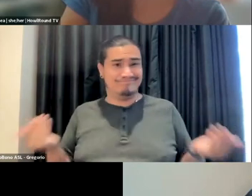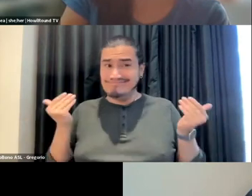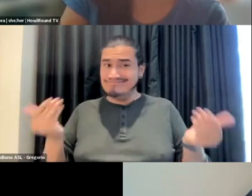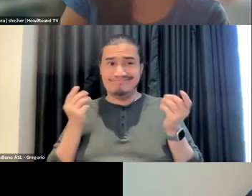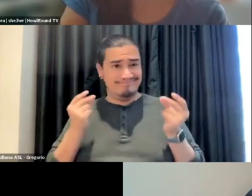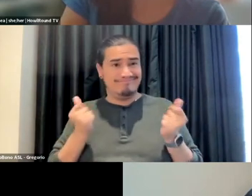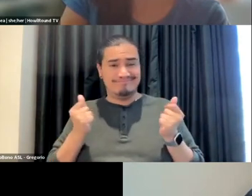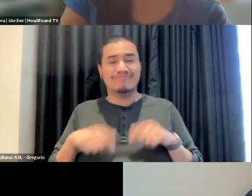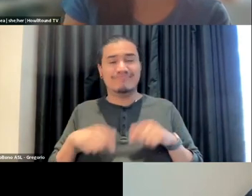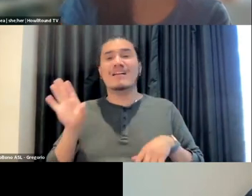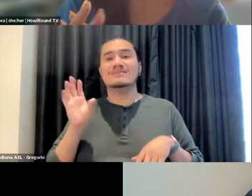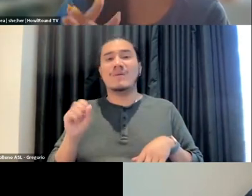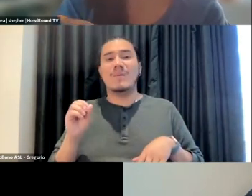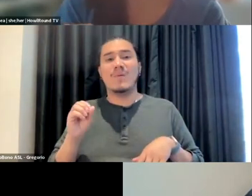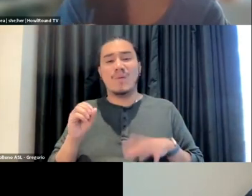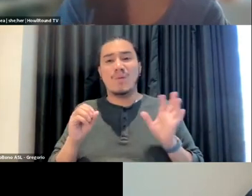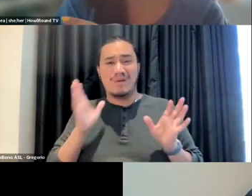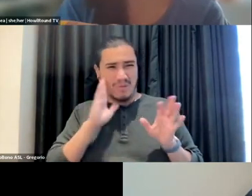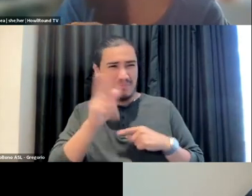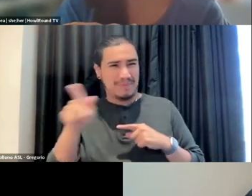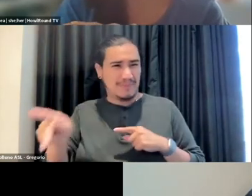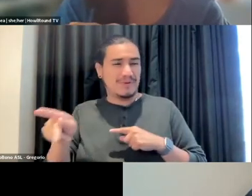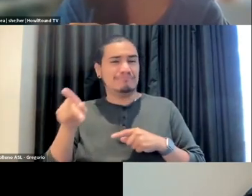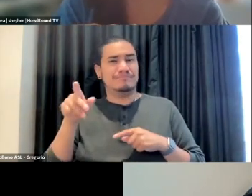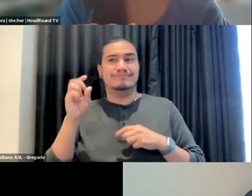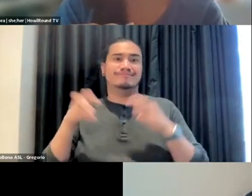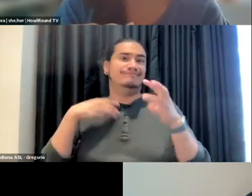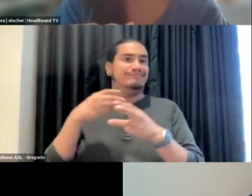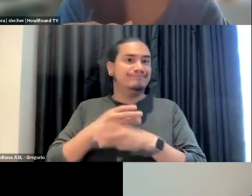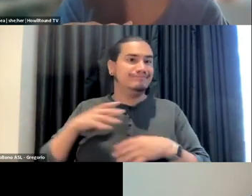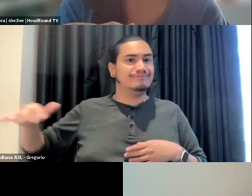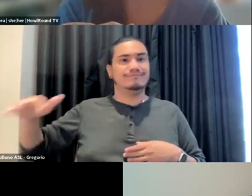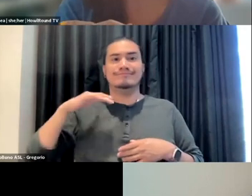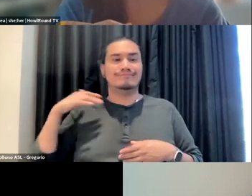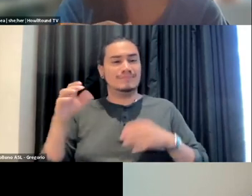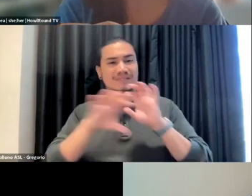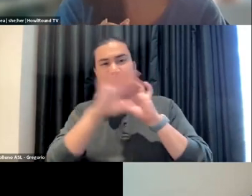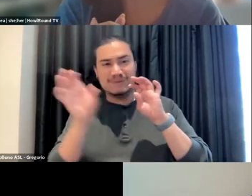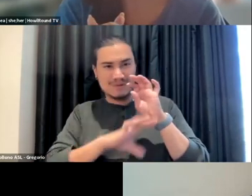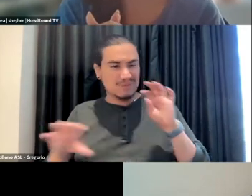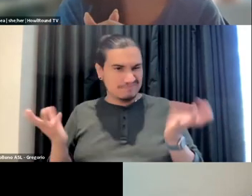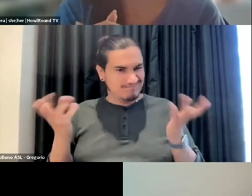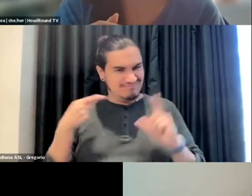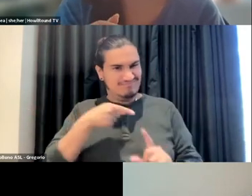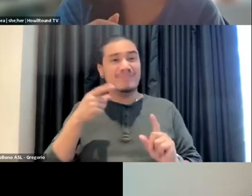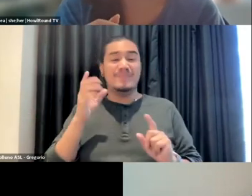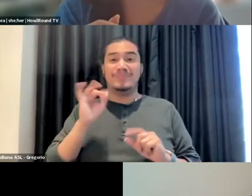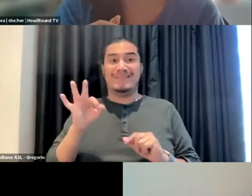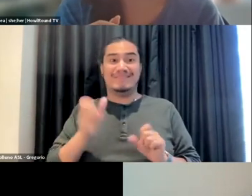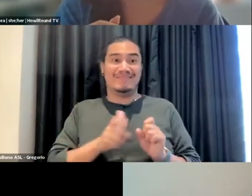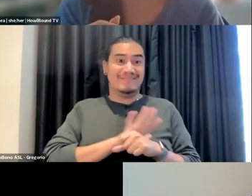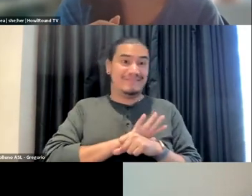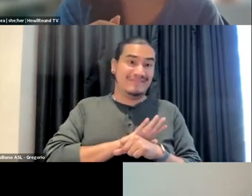gonna share a PowerPoint. I know that in the world of Zoom, whether you think we're post-pandemic